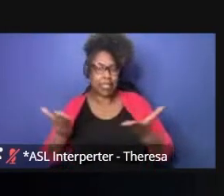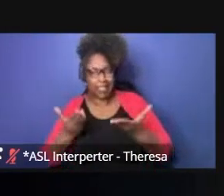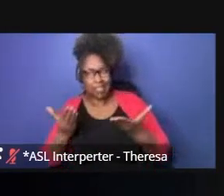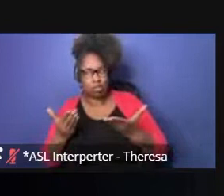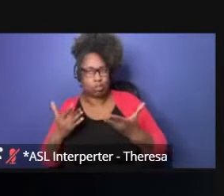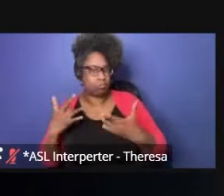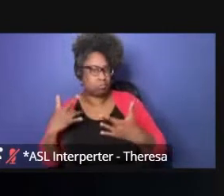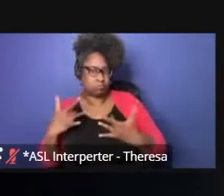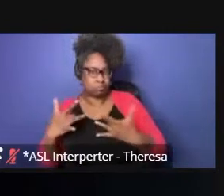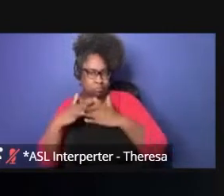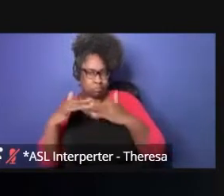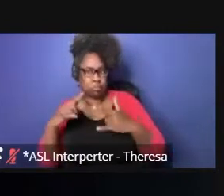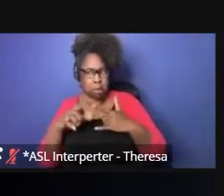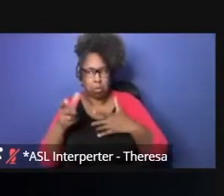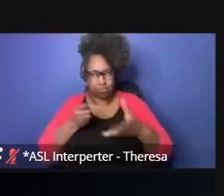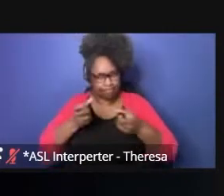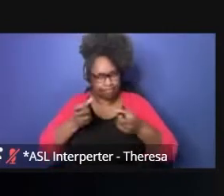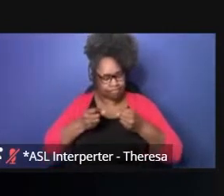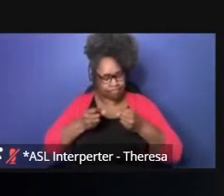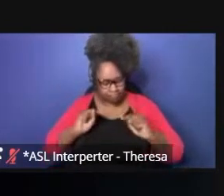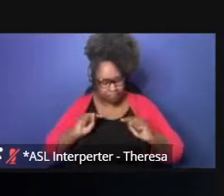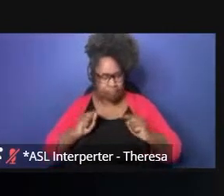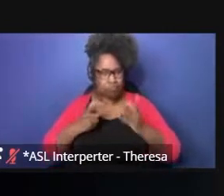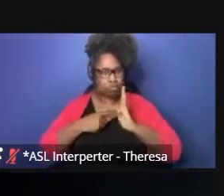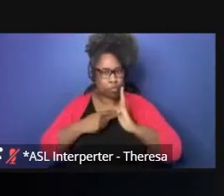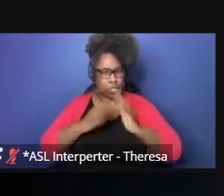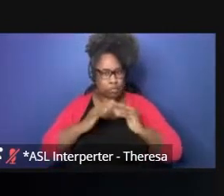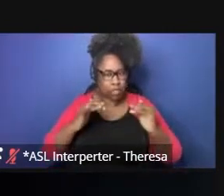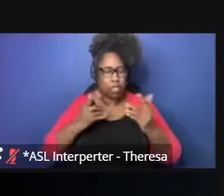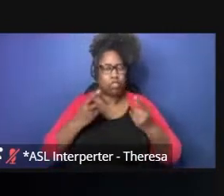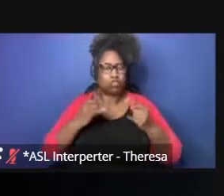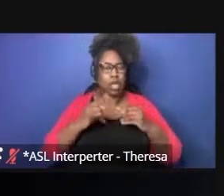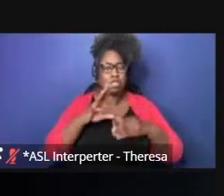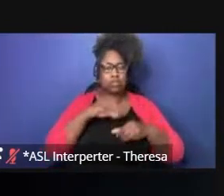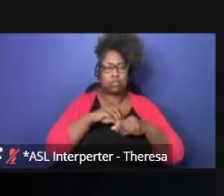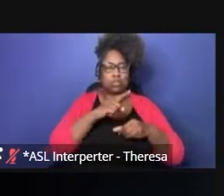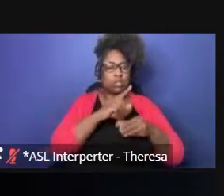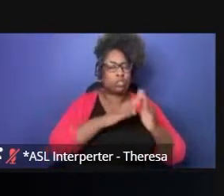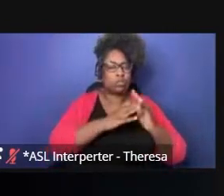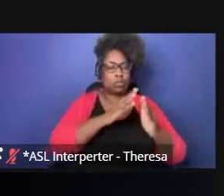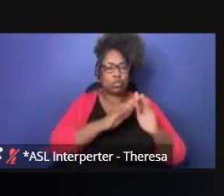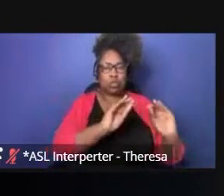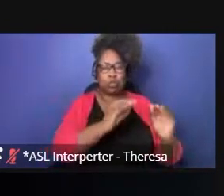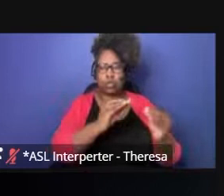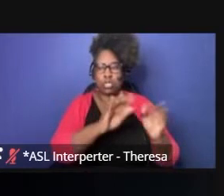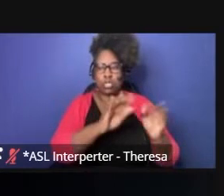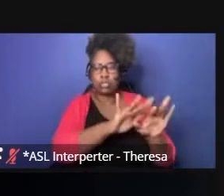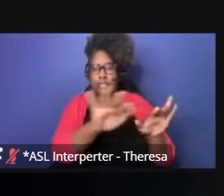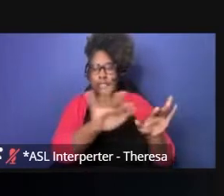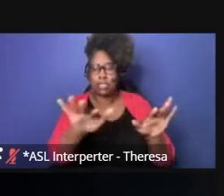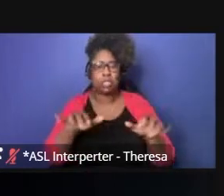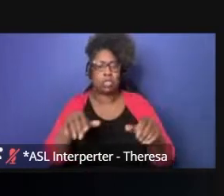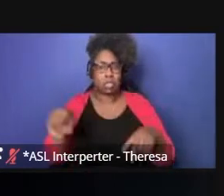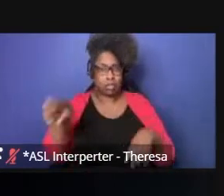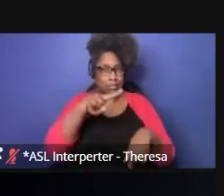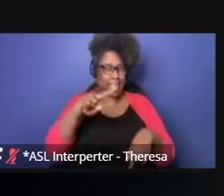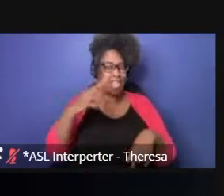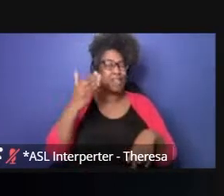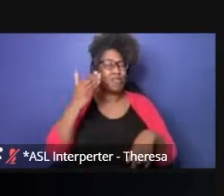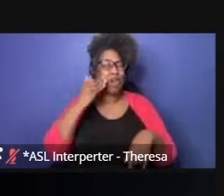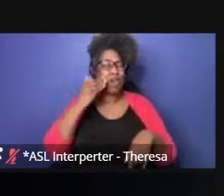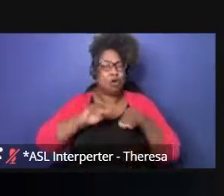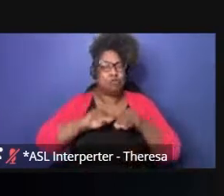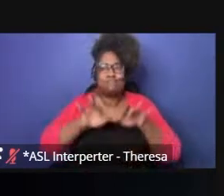We try to include as many community organizations as possible because that all feeds out and they know people